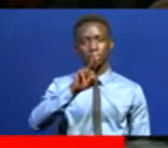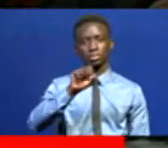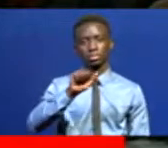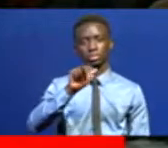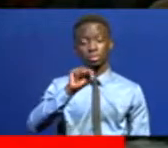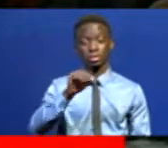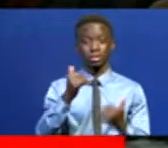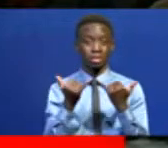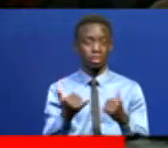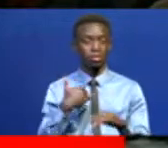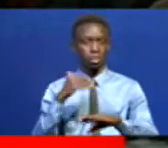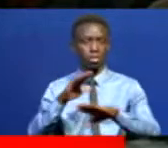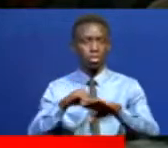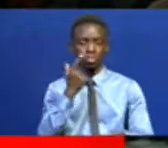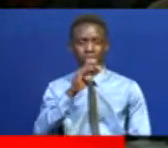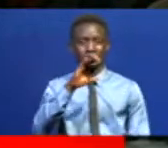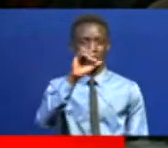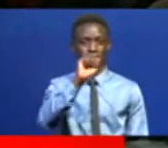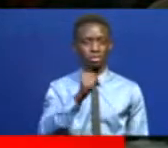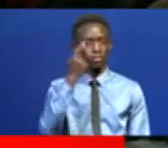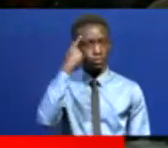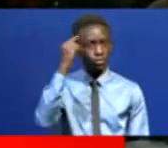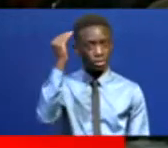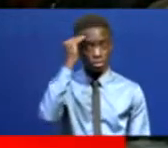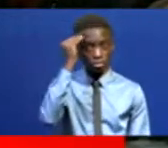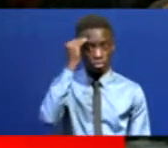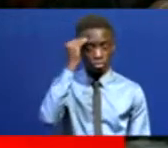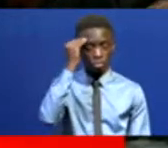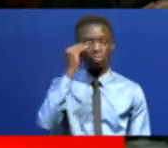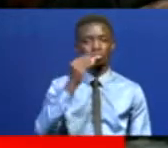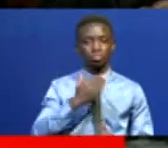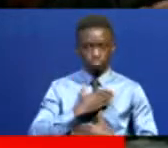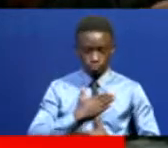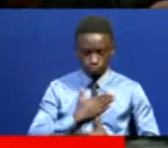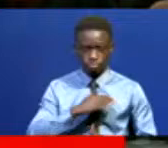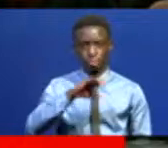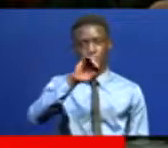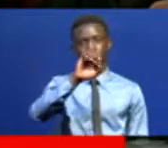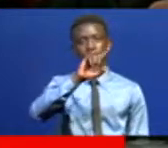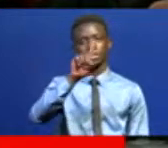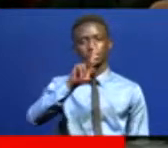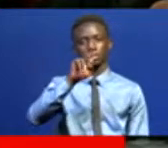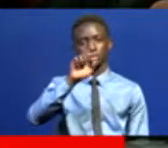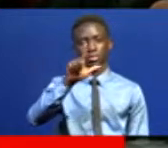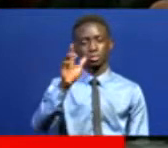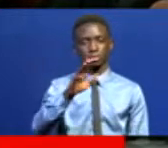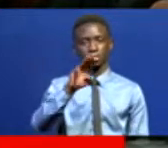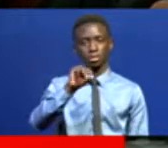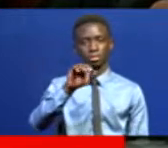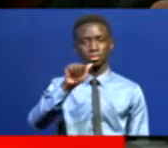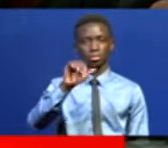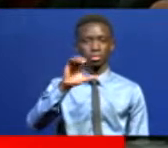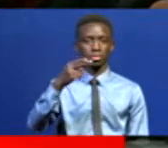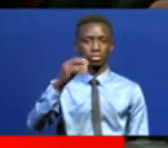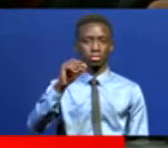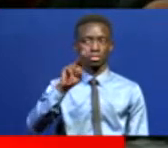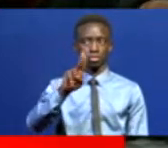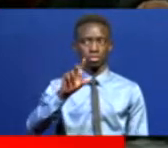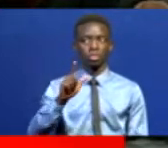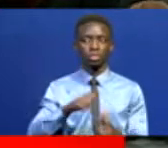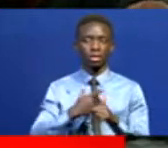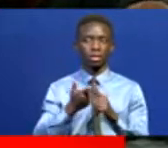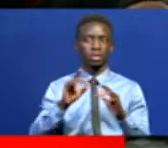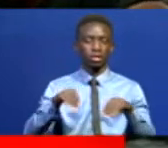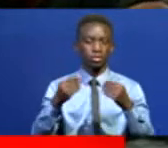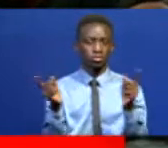Allow me to now call the Cabinet Secretary for Education, Honorable Ezekiel Machogu, to make his comments and give brief remarks. Welcome,